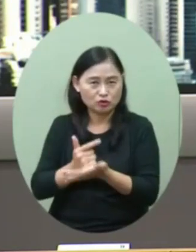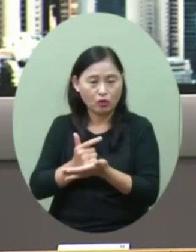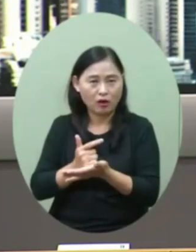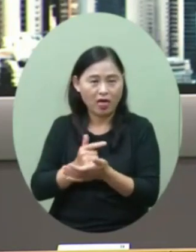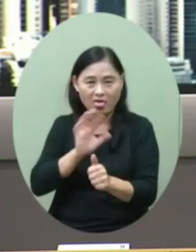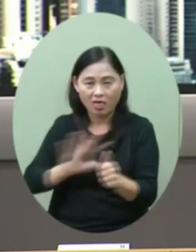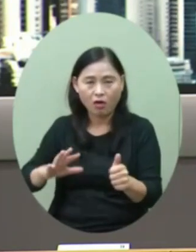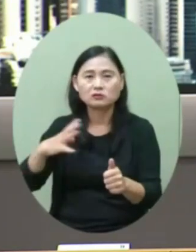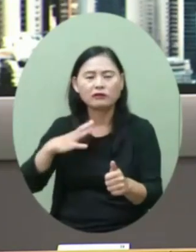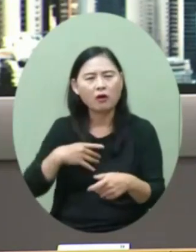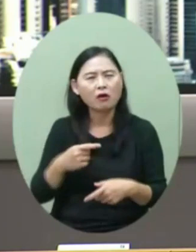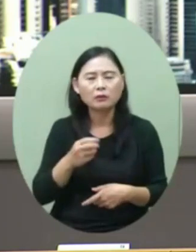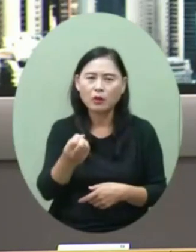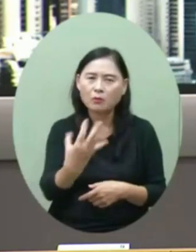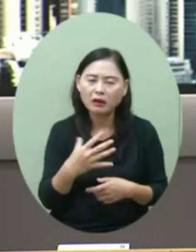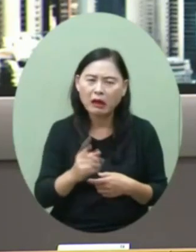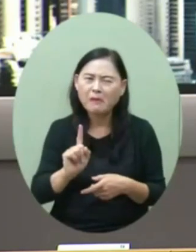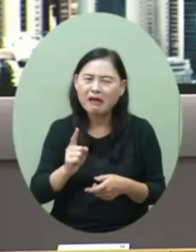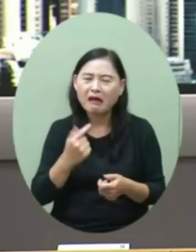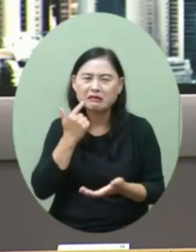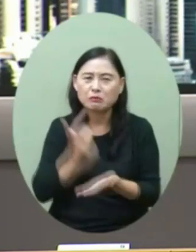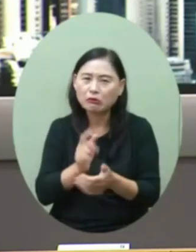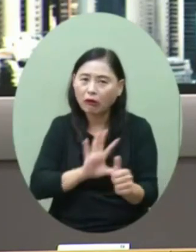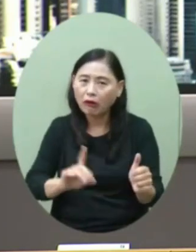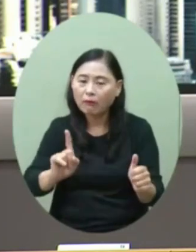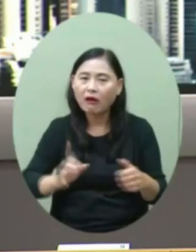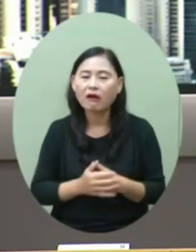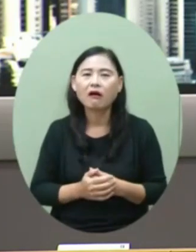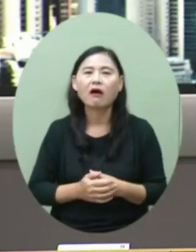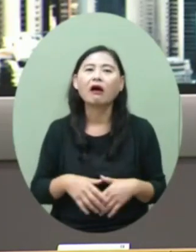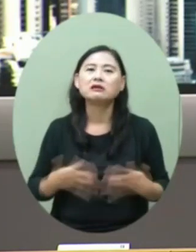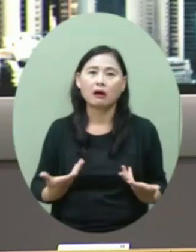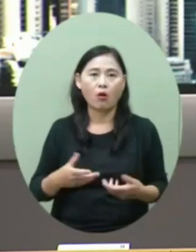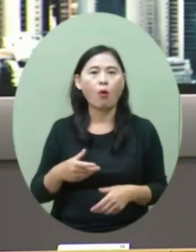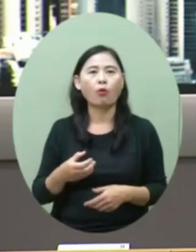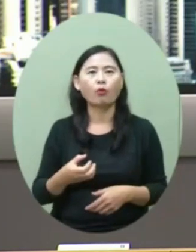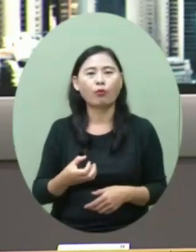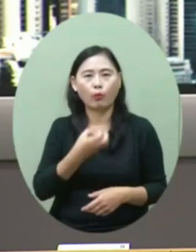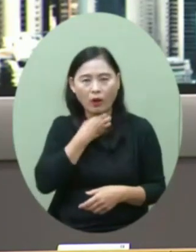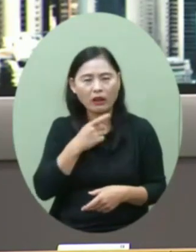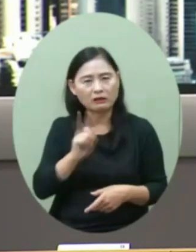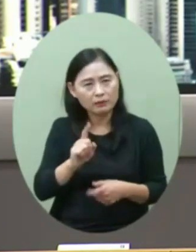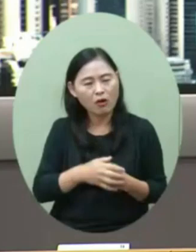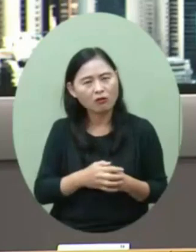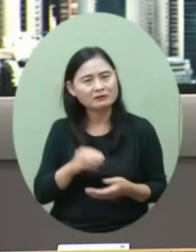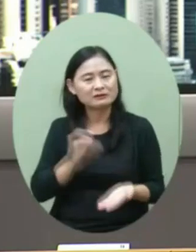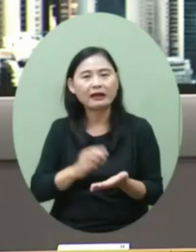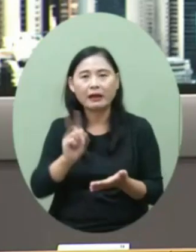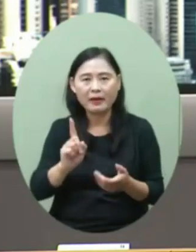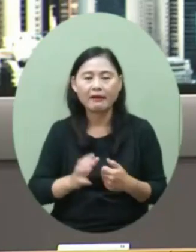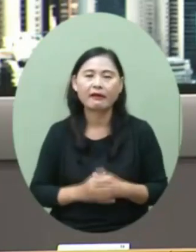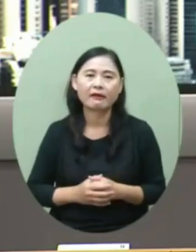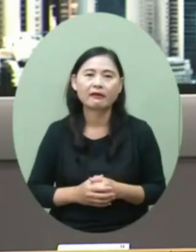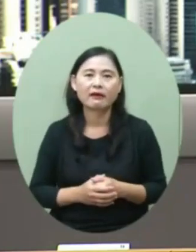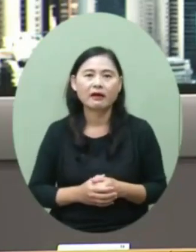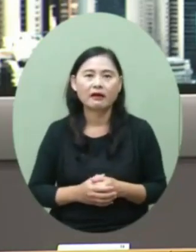national security has occurred, of course you ask what is meant by a major and imminent threat. And it will be hard for